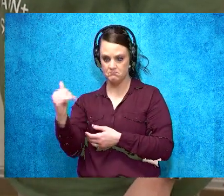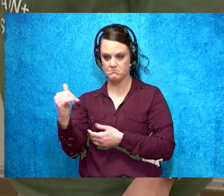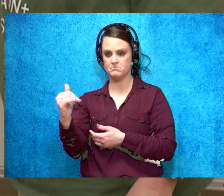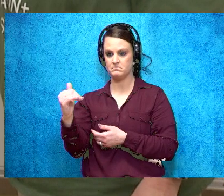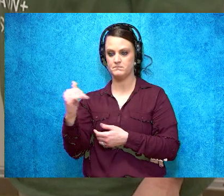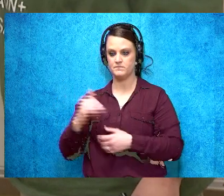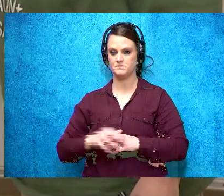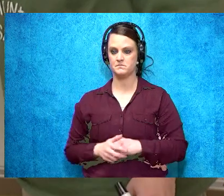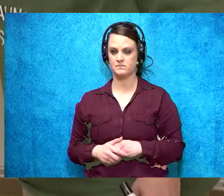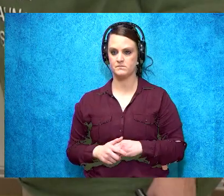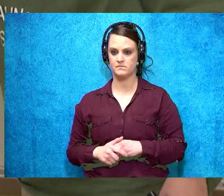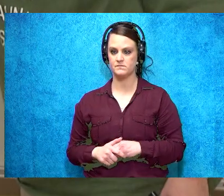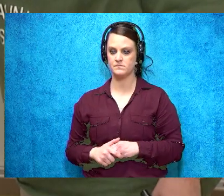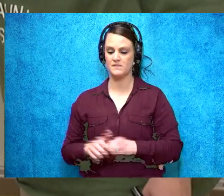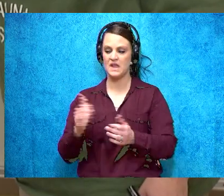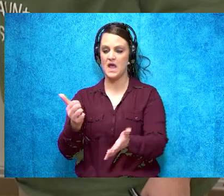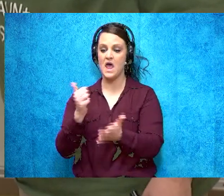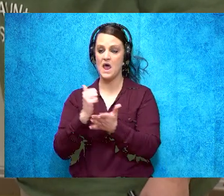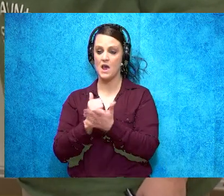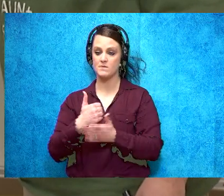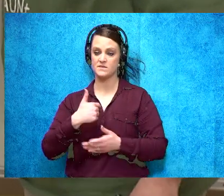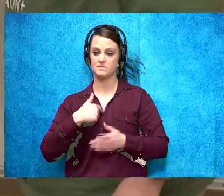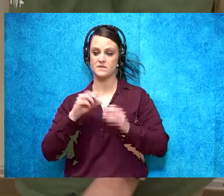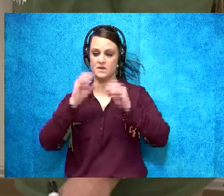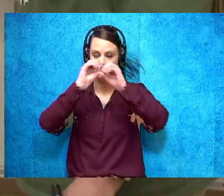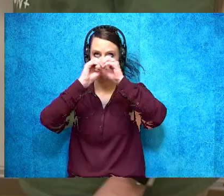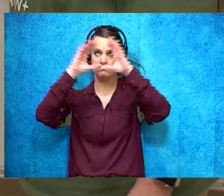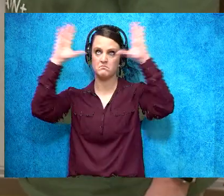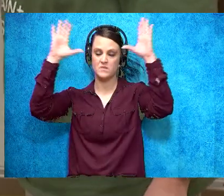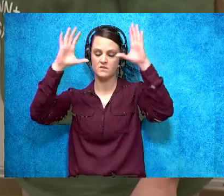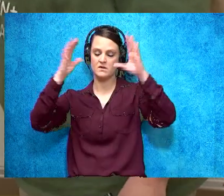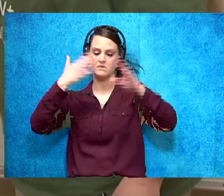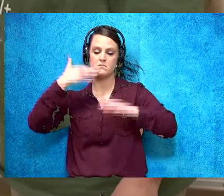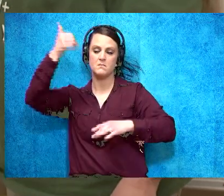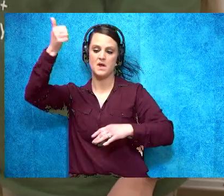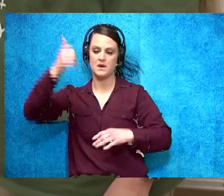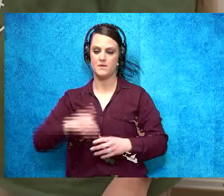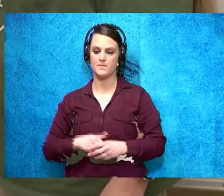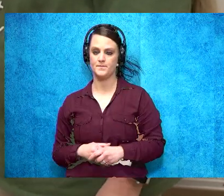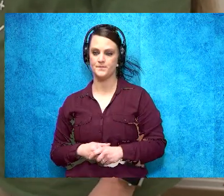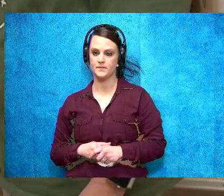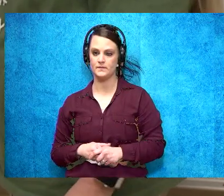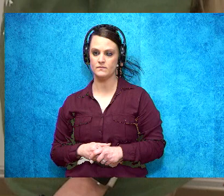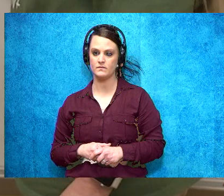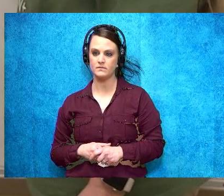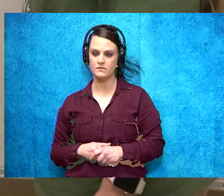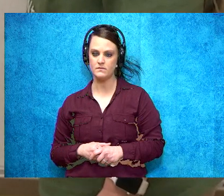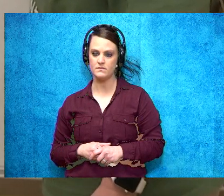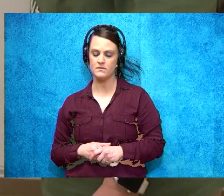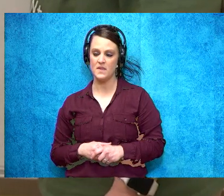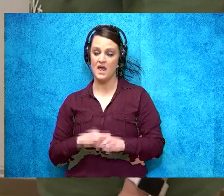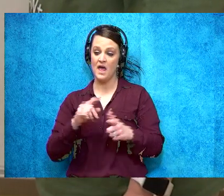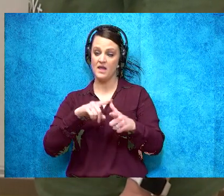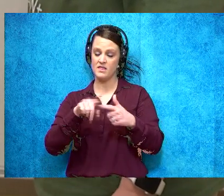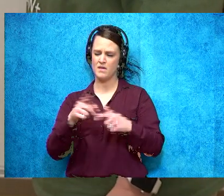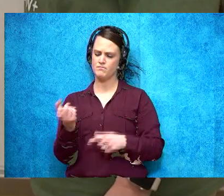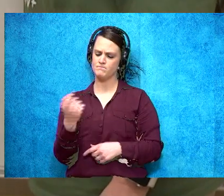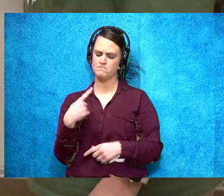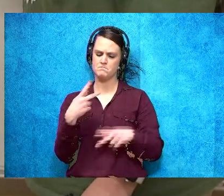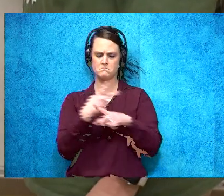step. That helps me visualize it. Then I can ask myself, do I multiply or do I